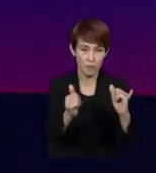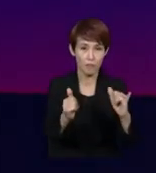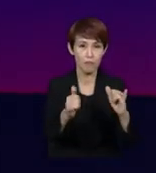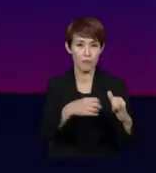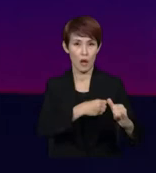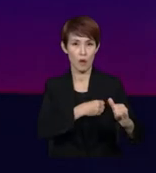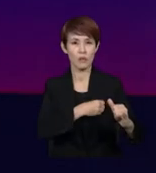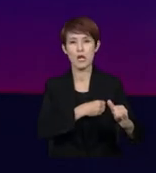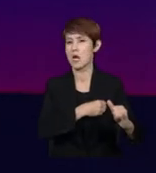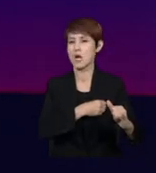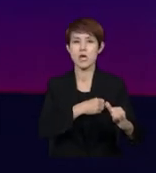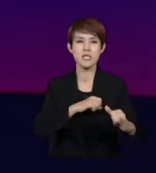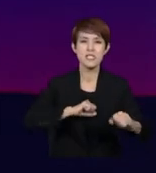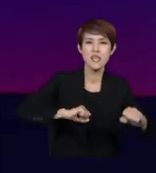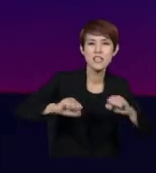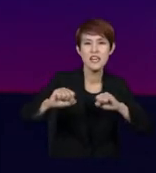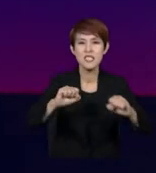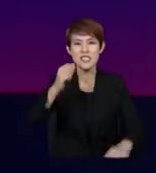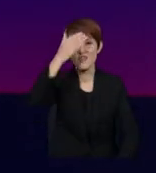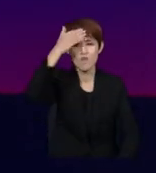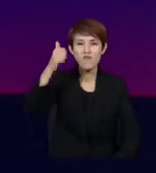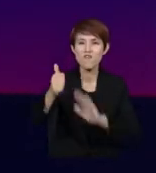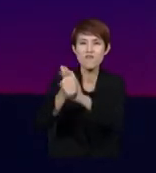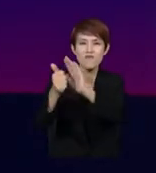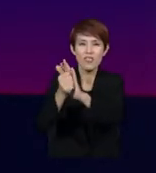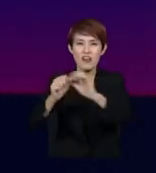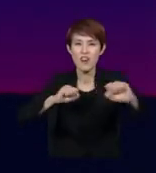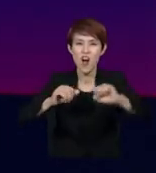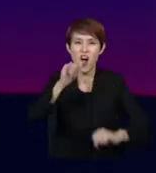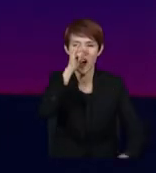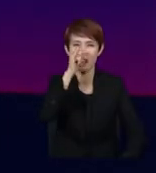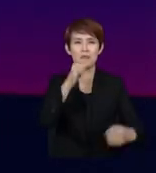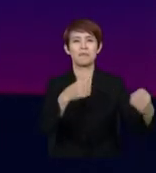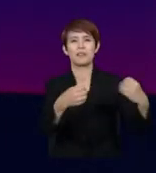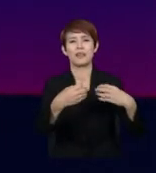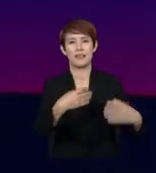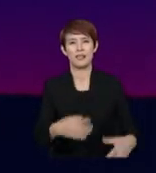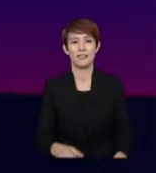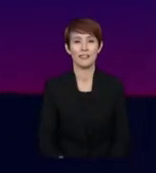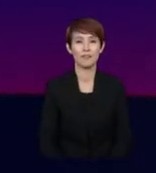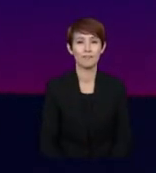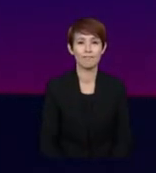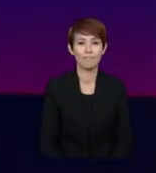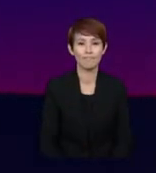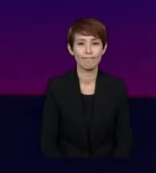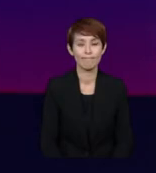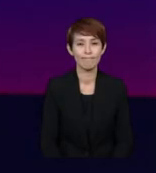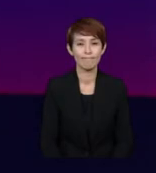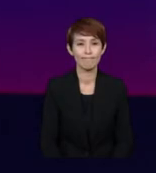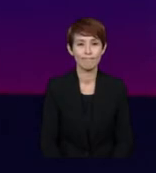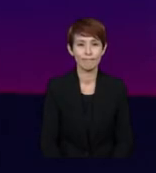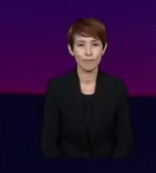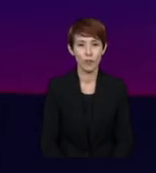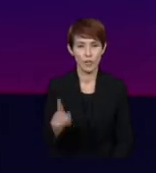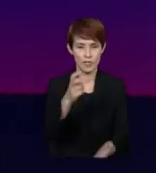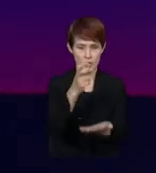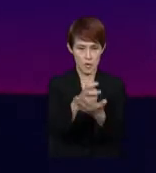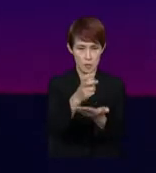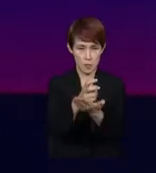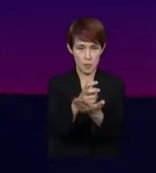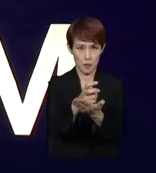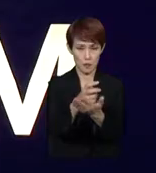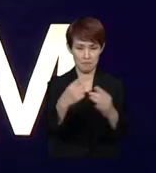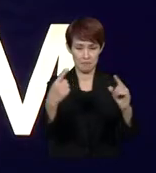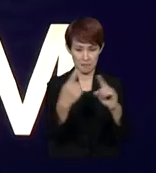kind of see the bigger picture and see how certain things ultimately fit together. Last thing, though, if I may add